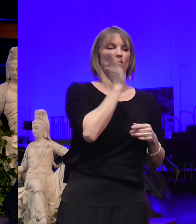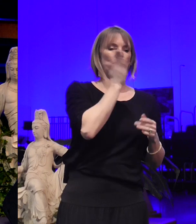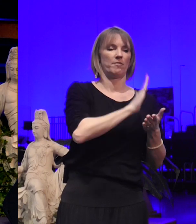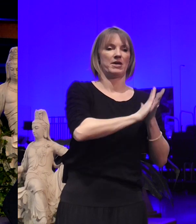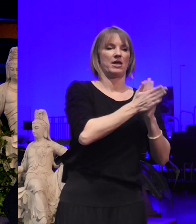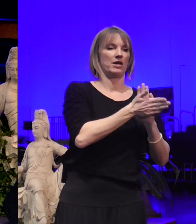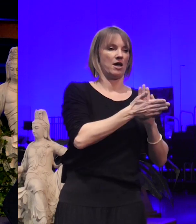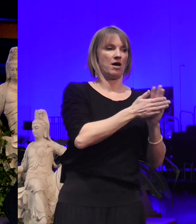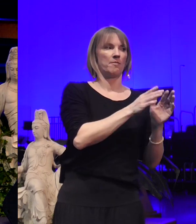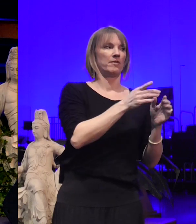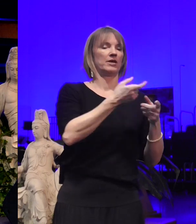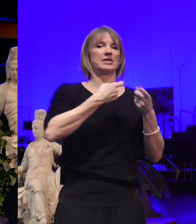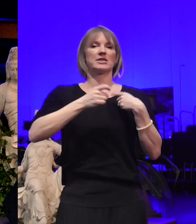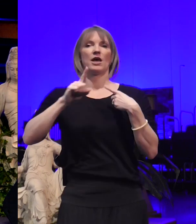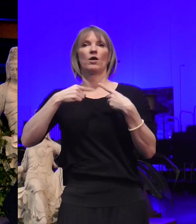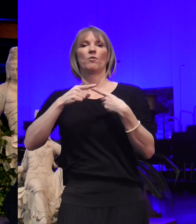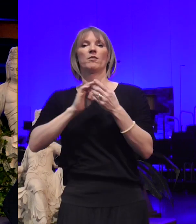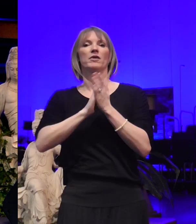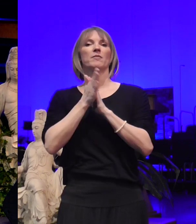their true voice.